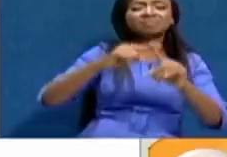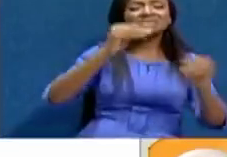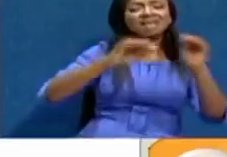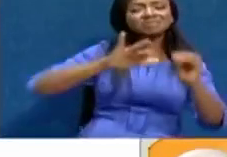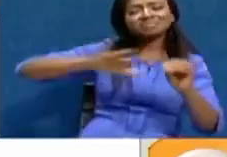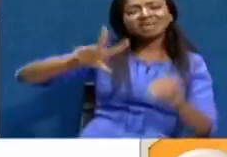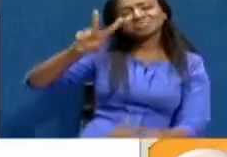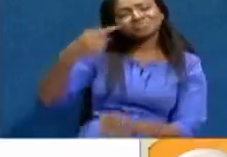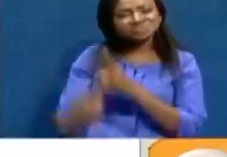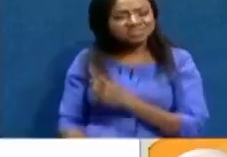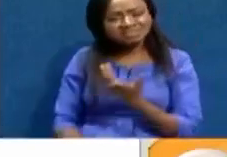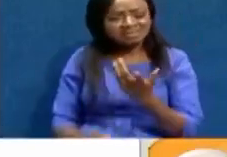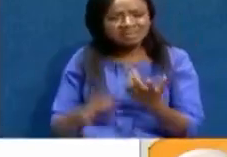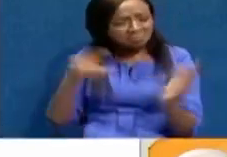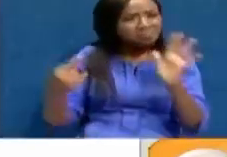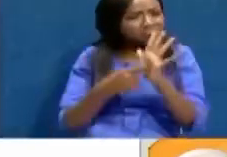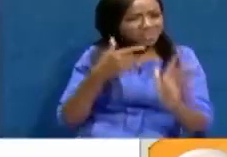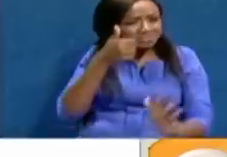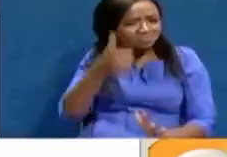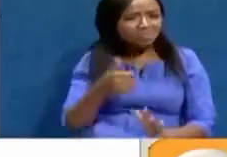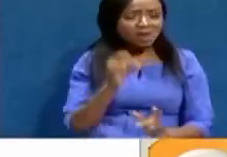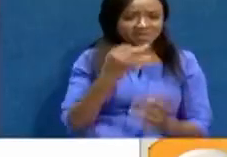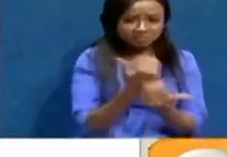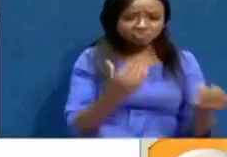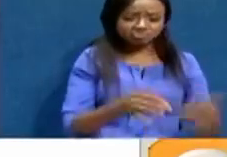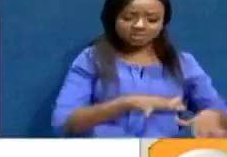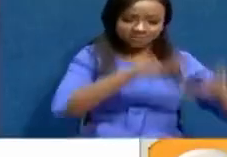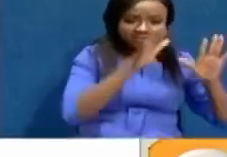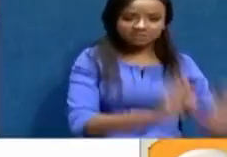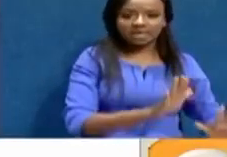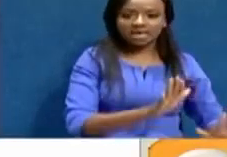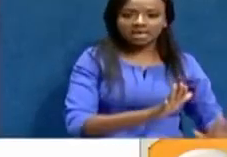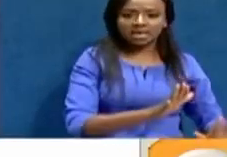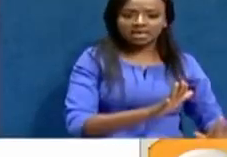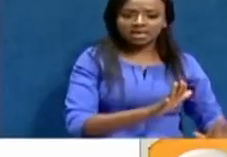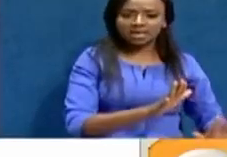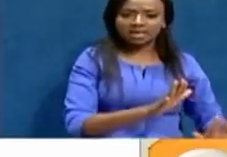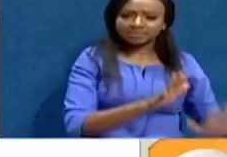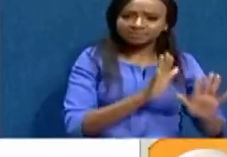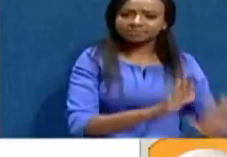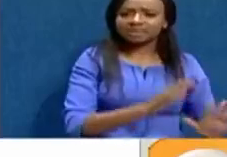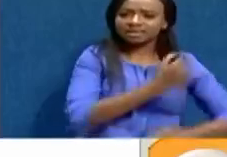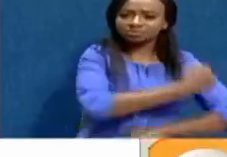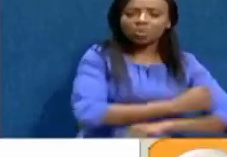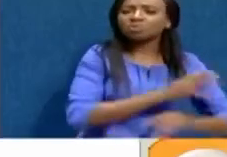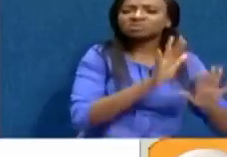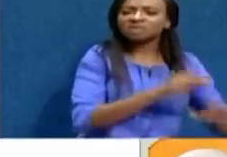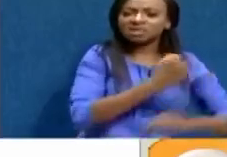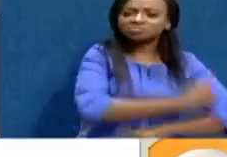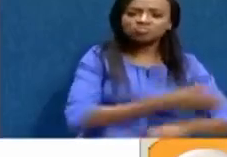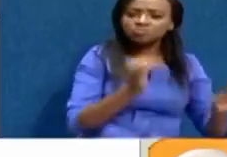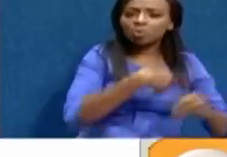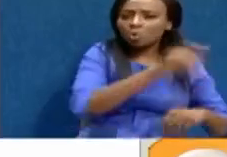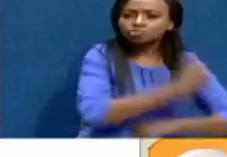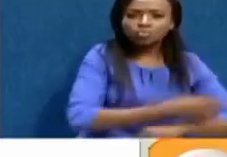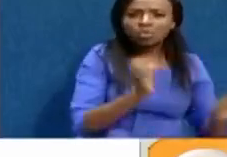away? Does it make sense to keep our children out of school but refuse to wash our hands and do all the right things we so